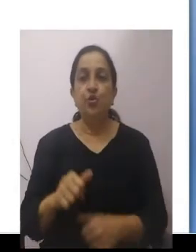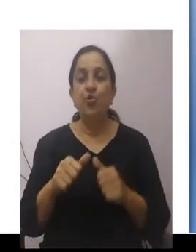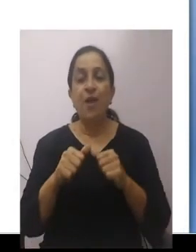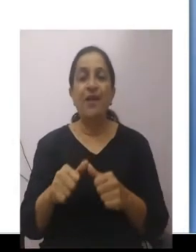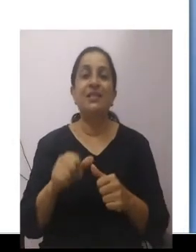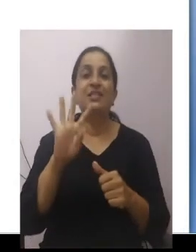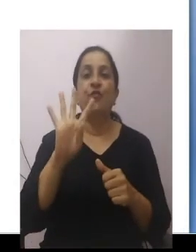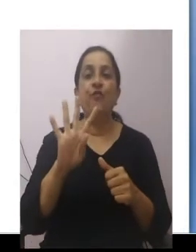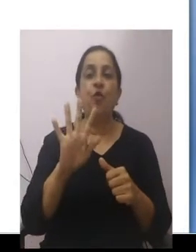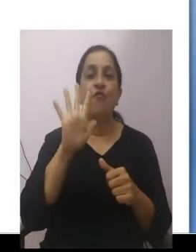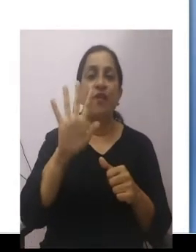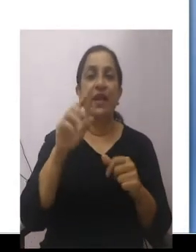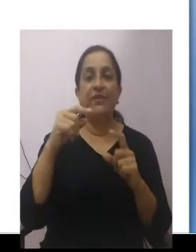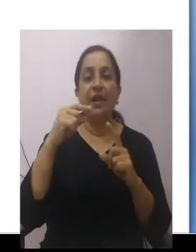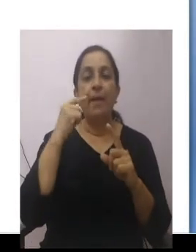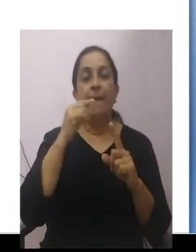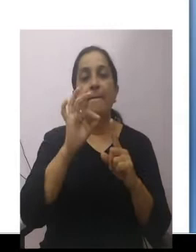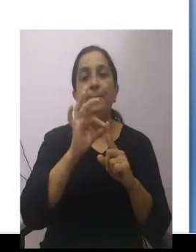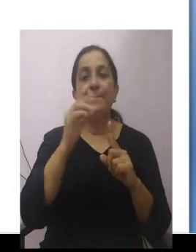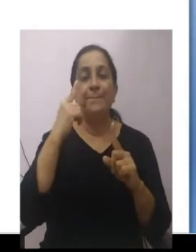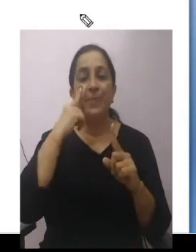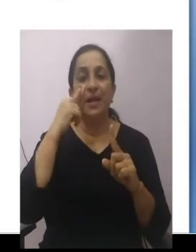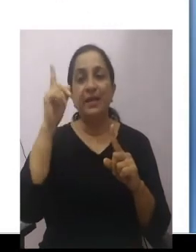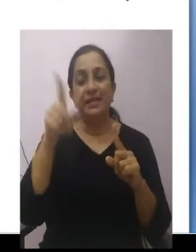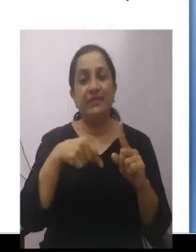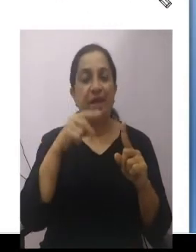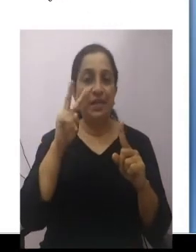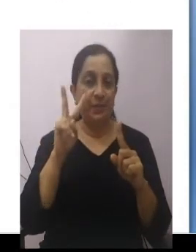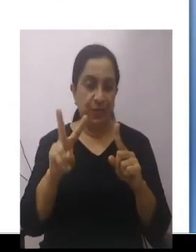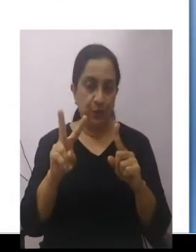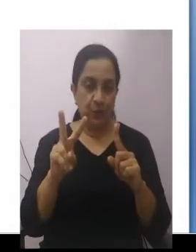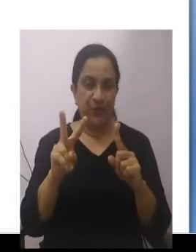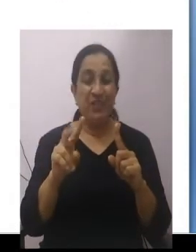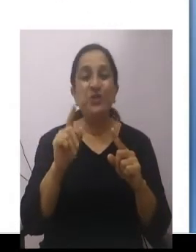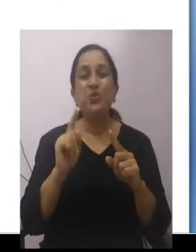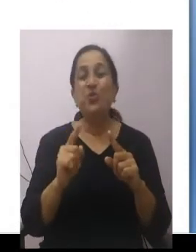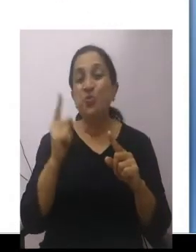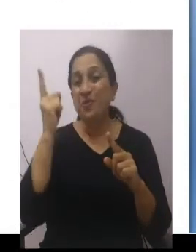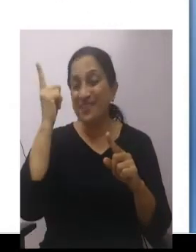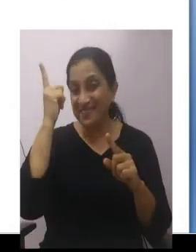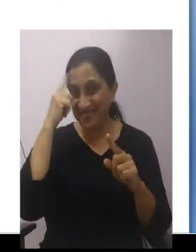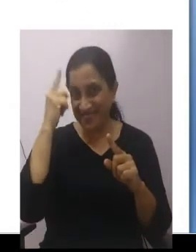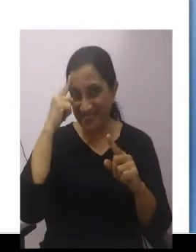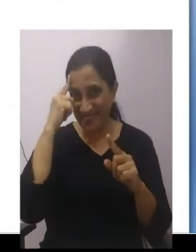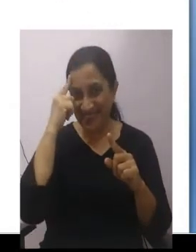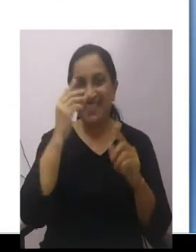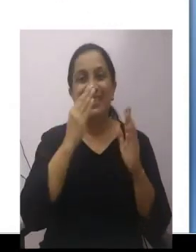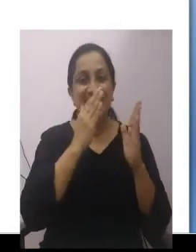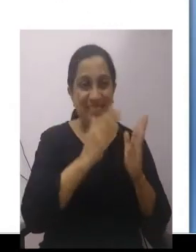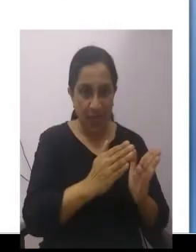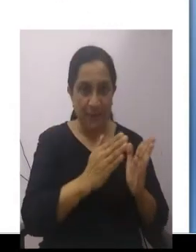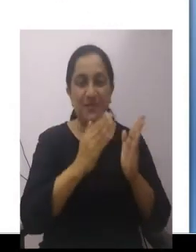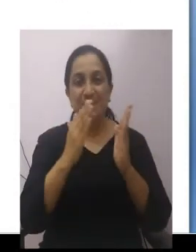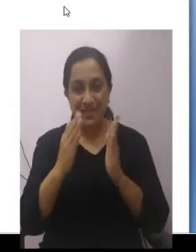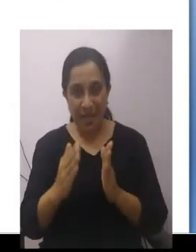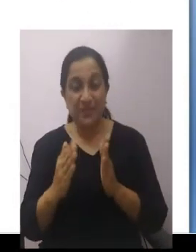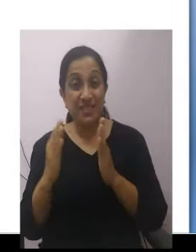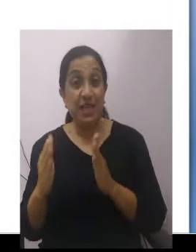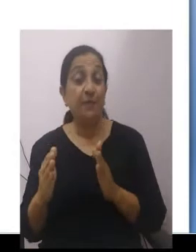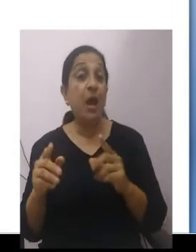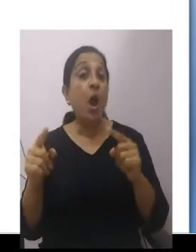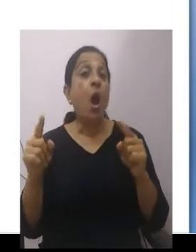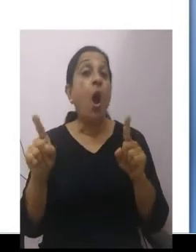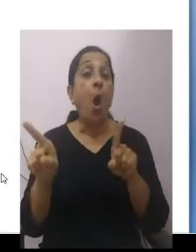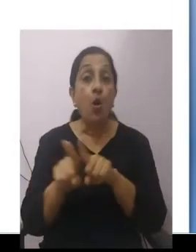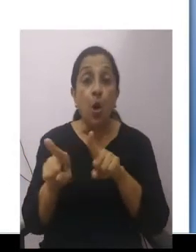pi. So it will be 5 by 2. If you do everything logically and go as per the formula